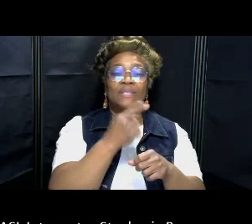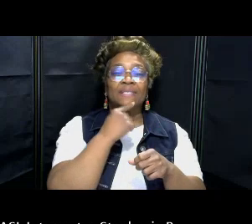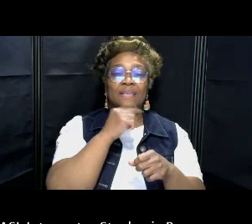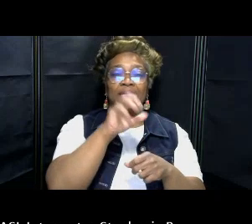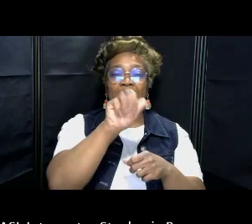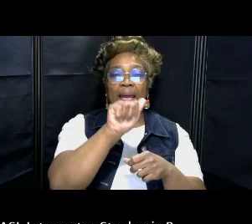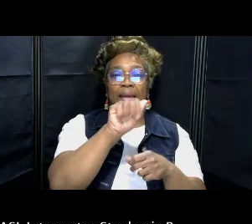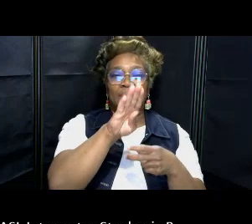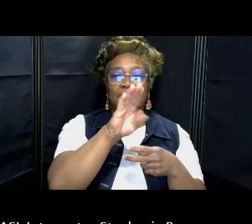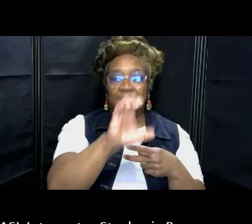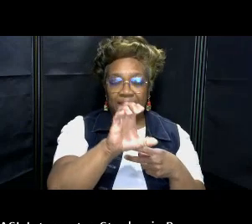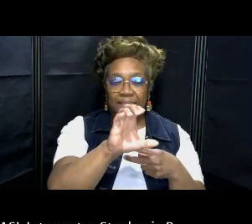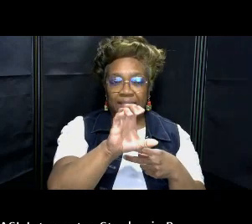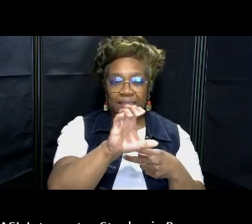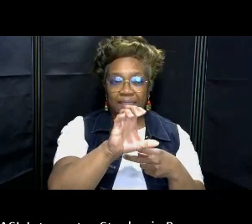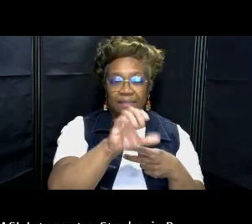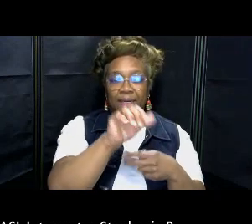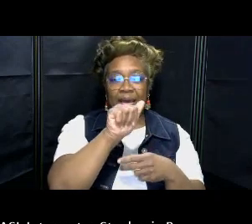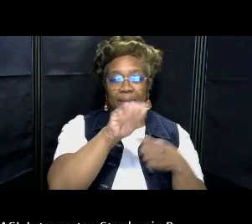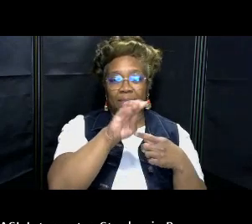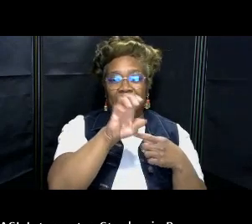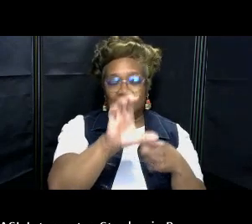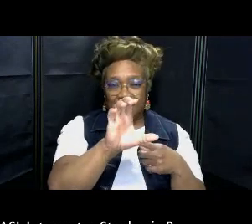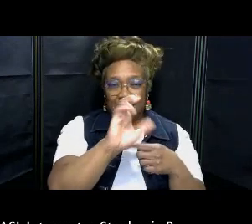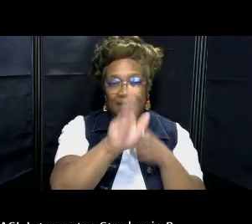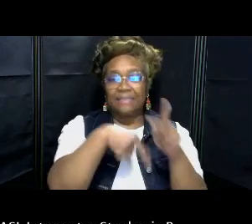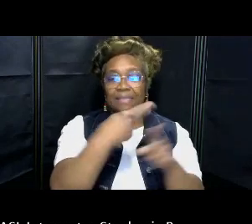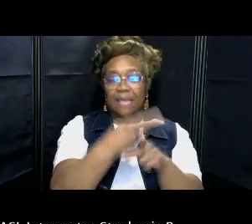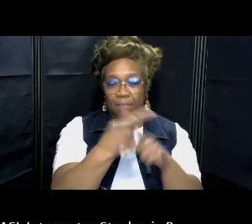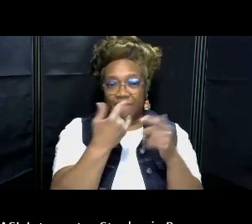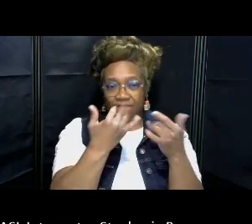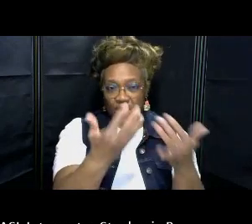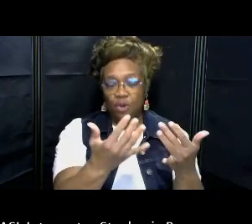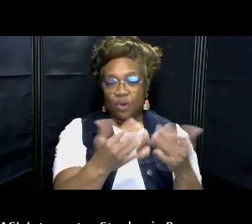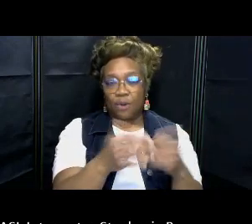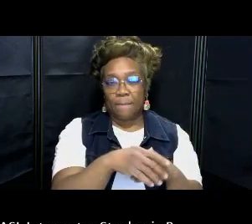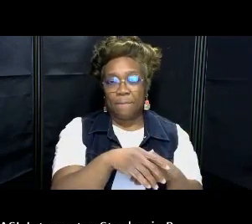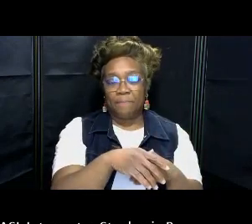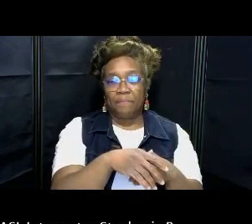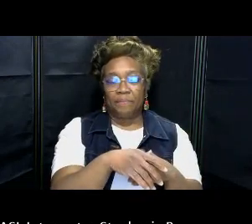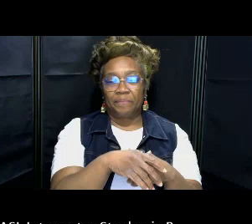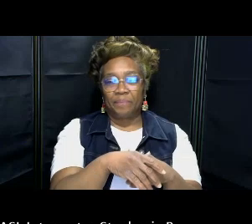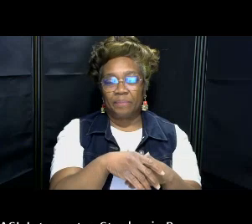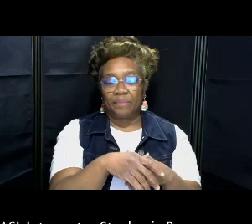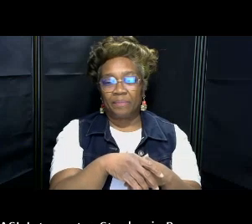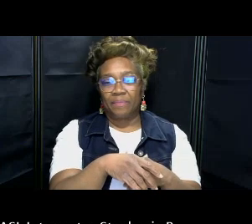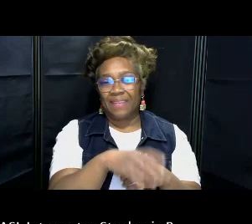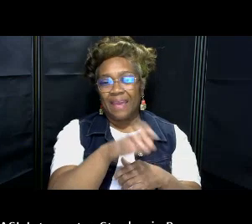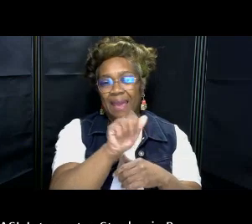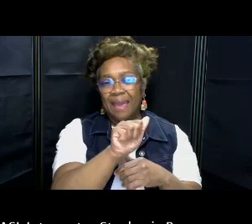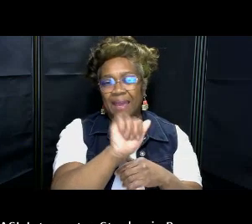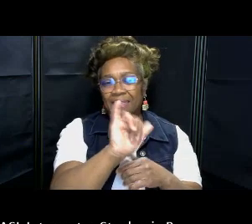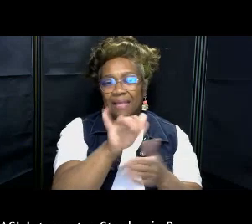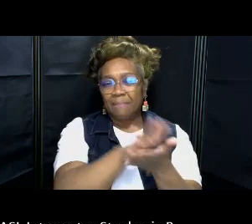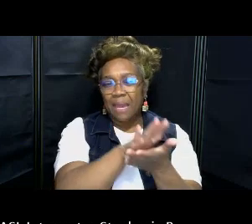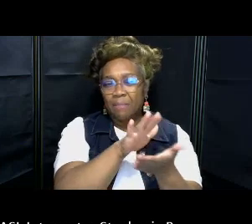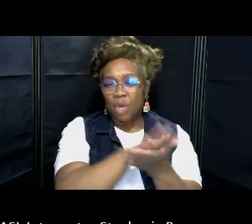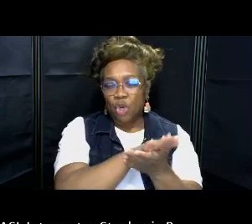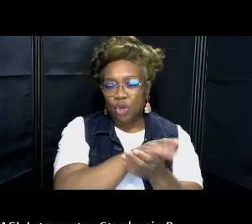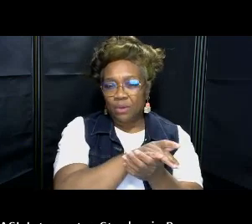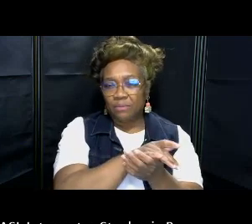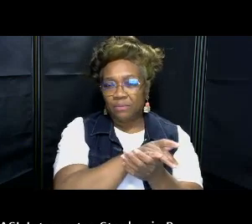ABC. ABC is the type of fire. A is like paper, any paper